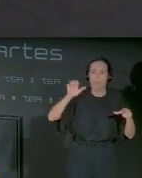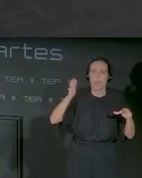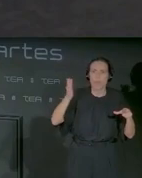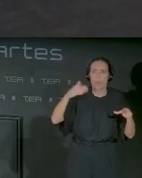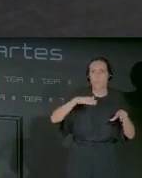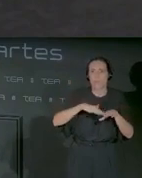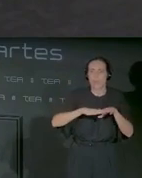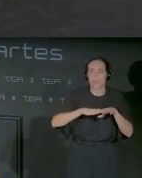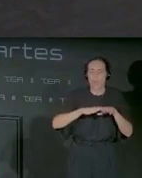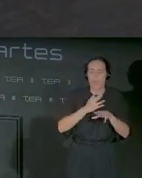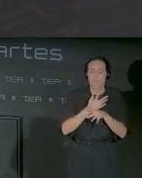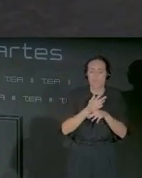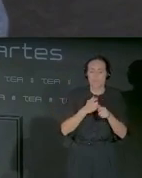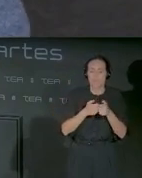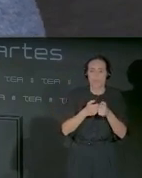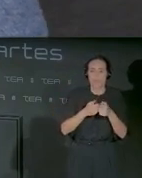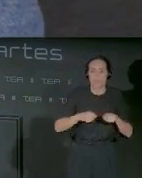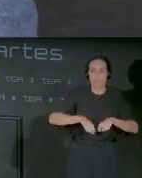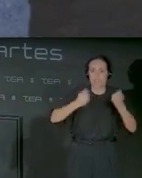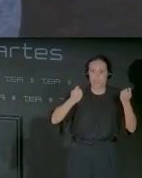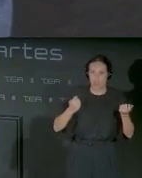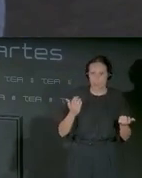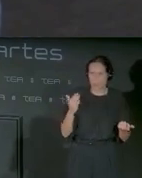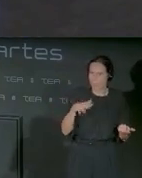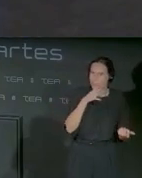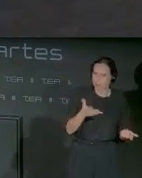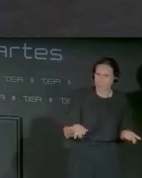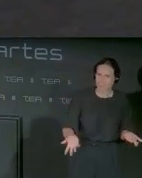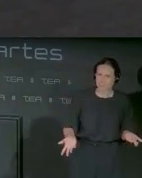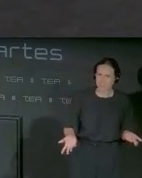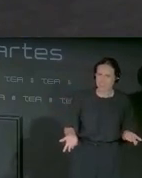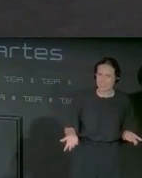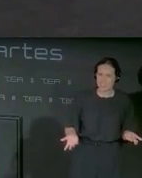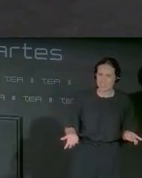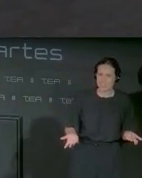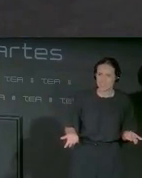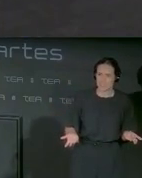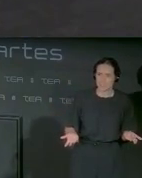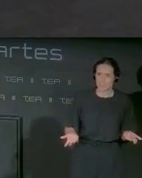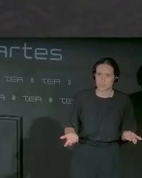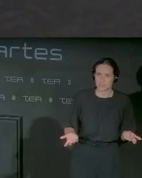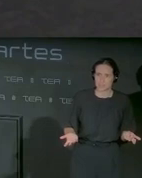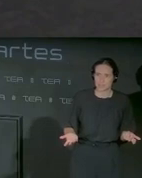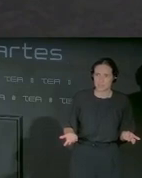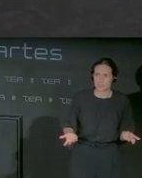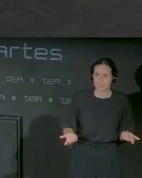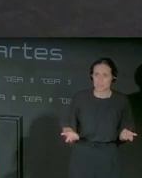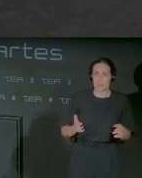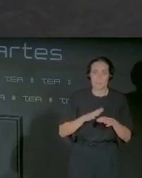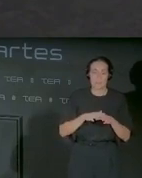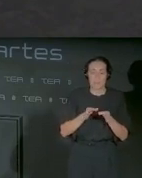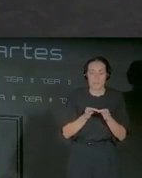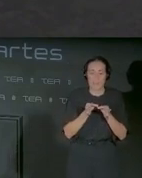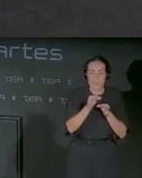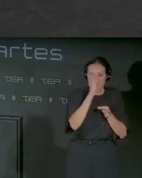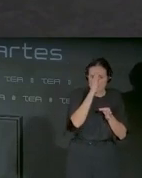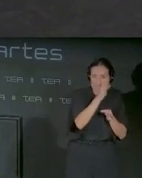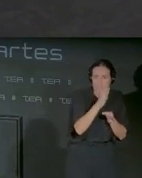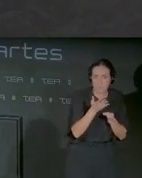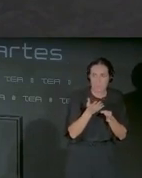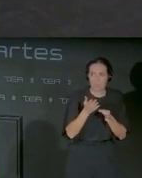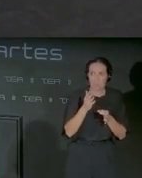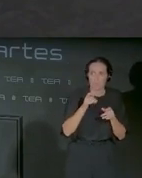streaming platform for distributing movies? Why it's all non-EU companies? I think this is something also